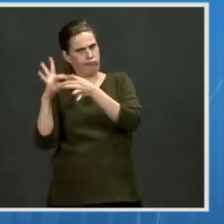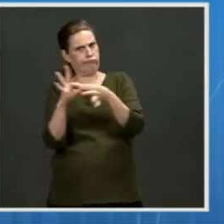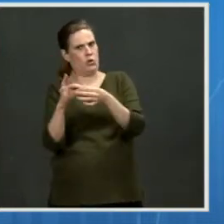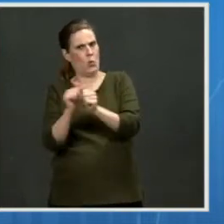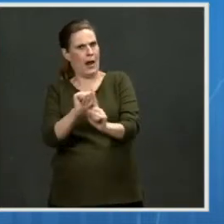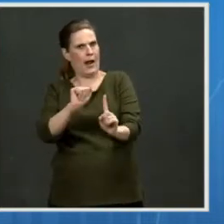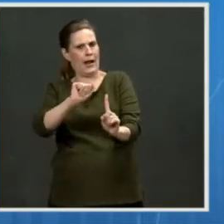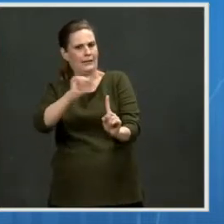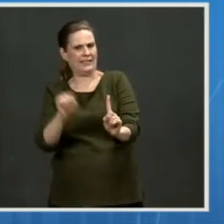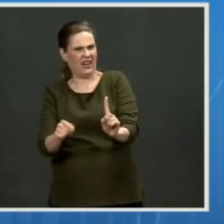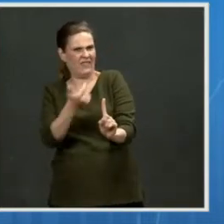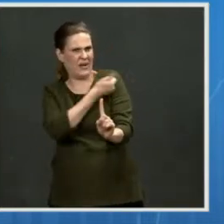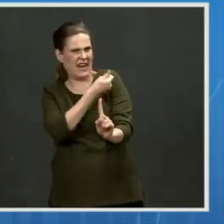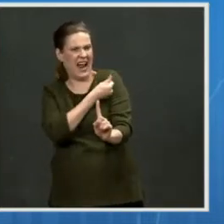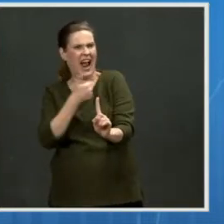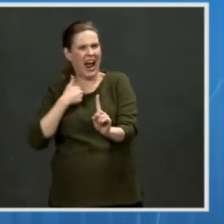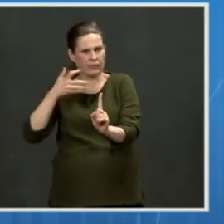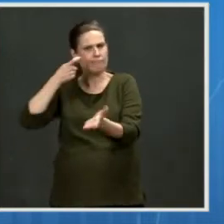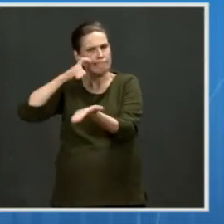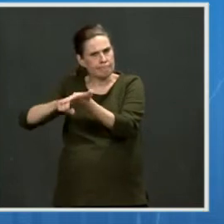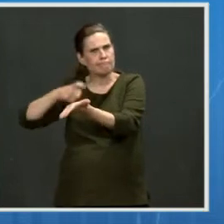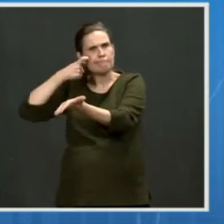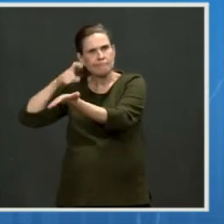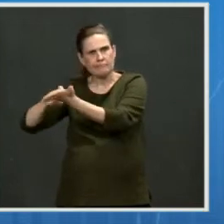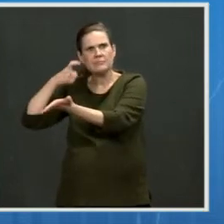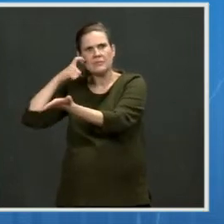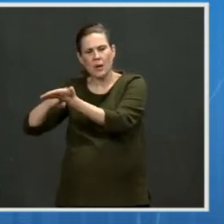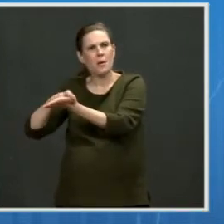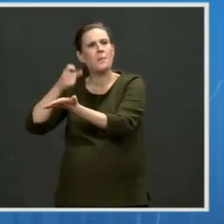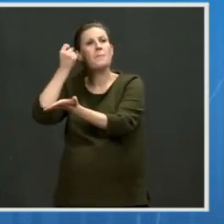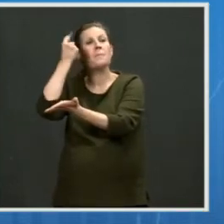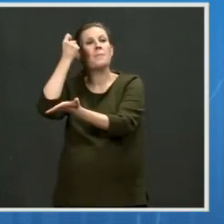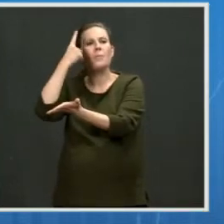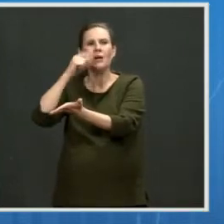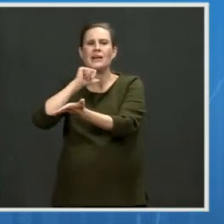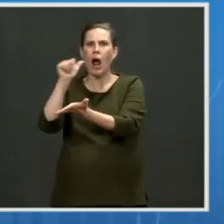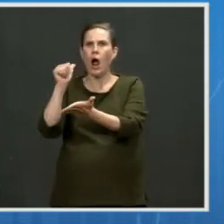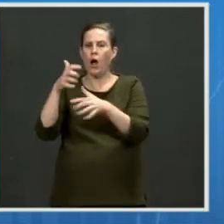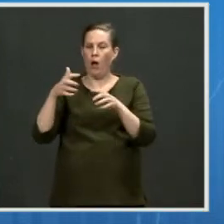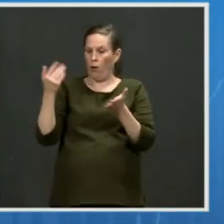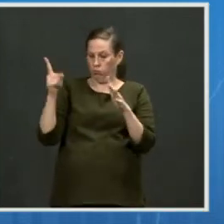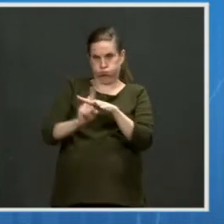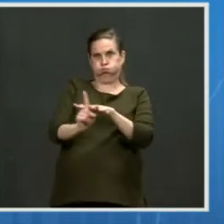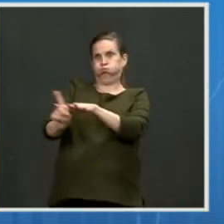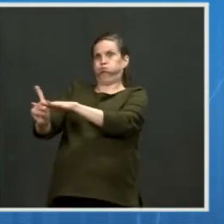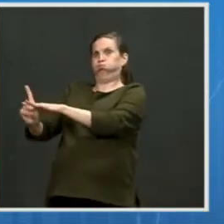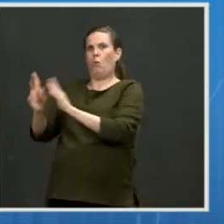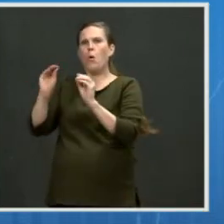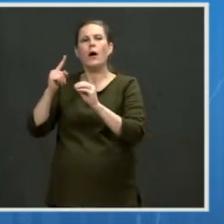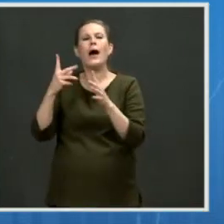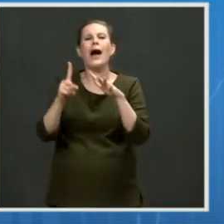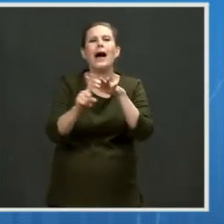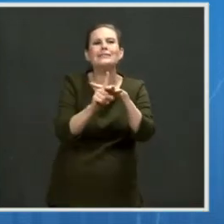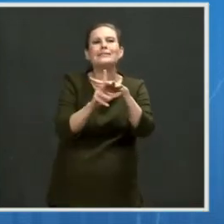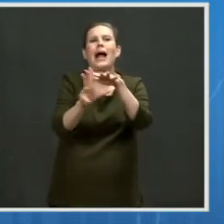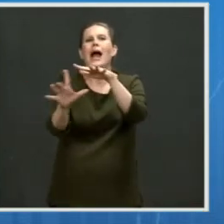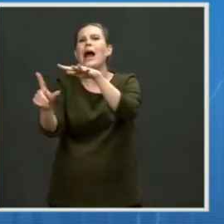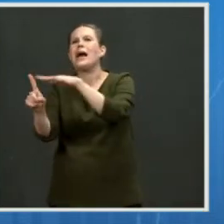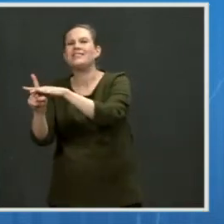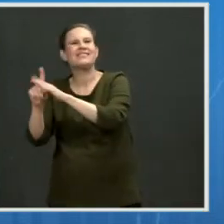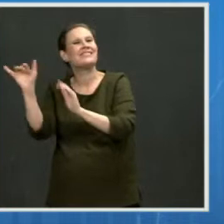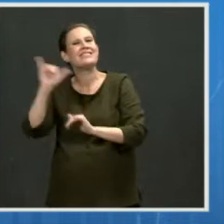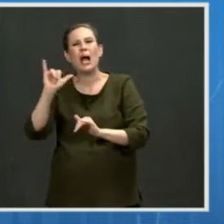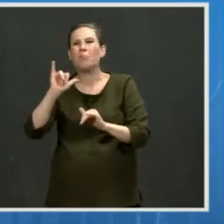no more than in the general population not associated with vaccines. So, I don't have